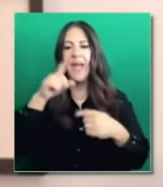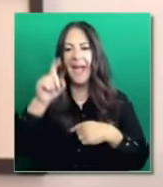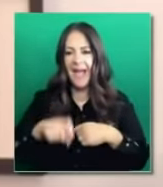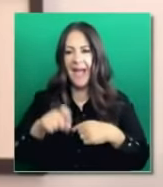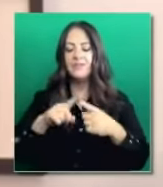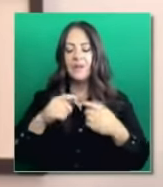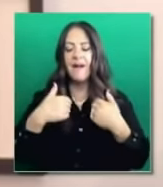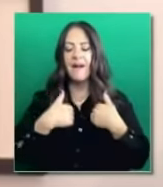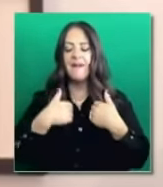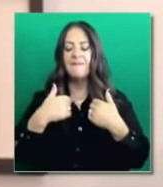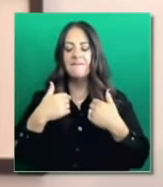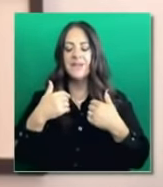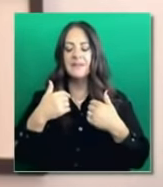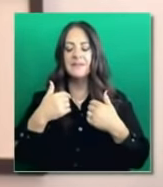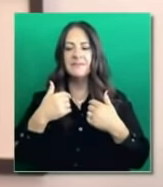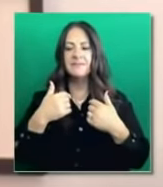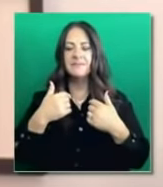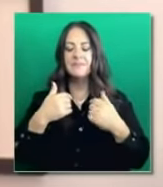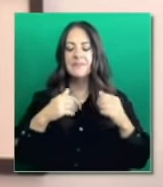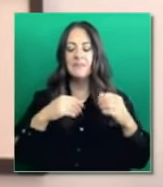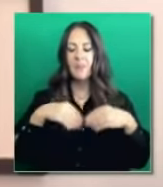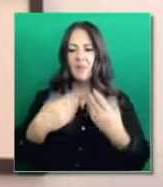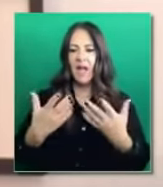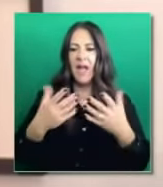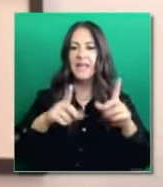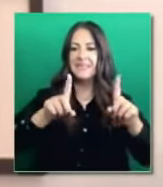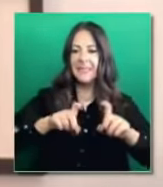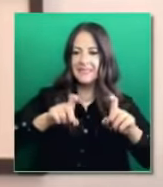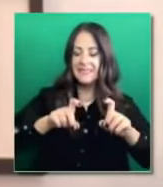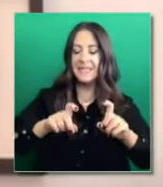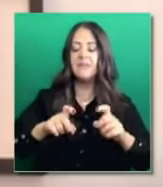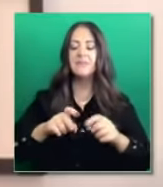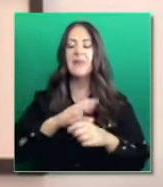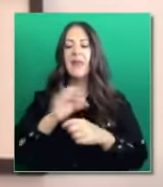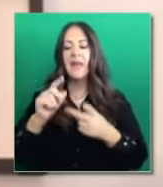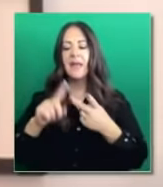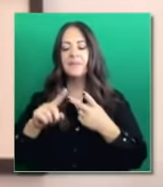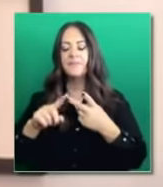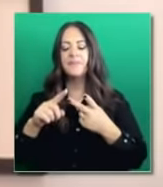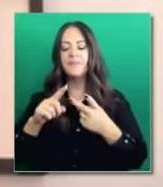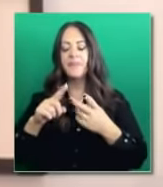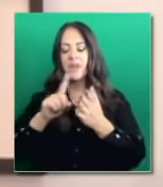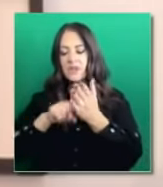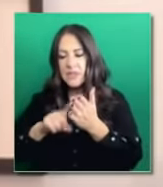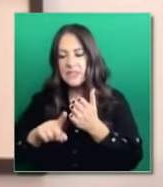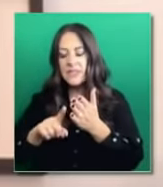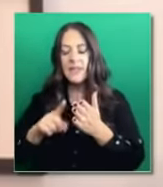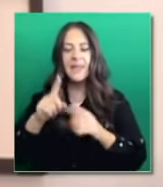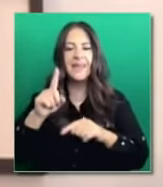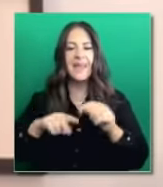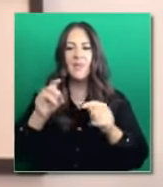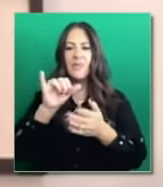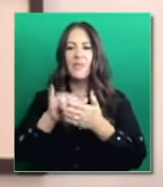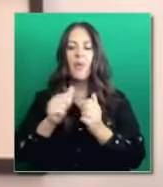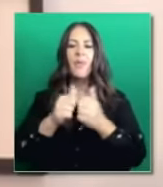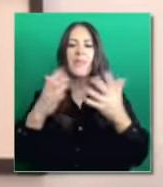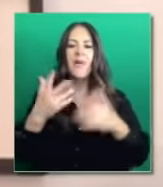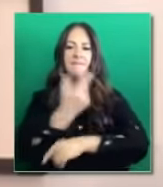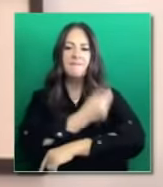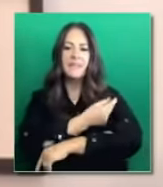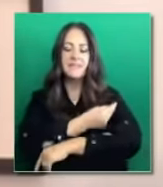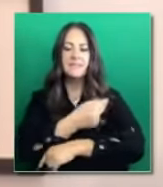tracing. COVID testing and tracing until we have the vaccine. And then, of course, we can't control the pandemic,